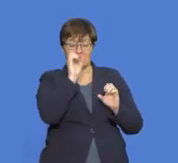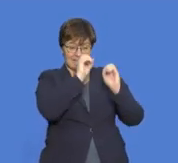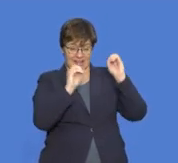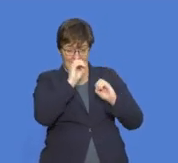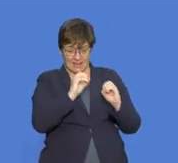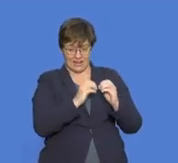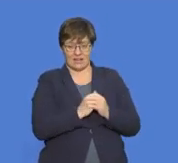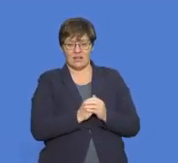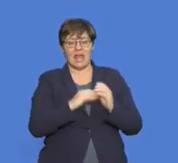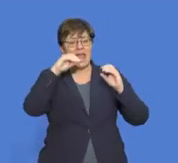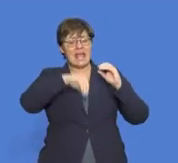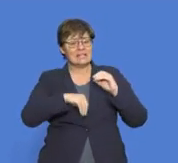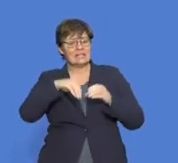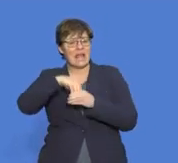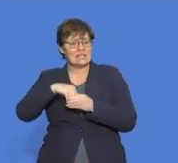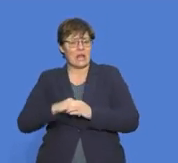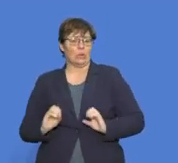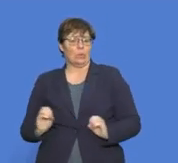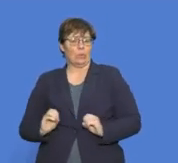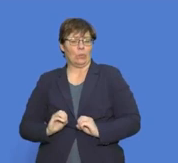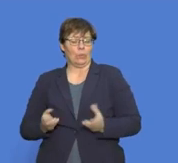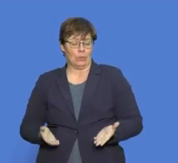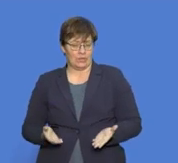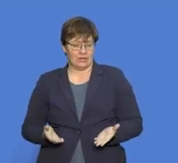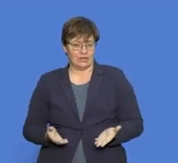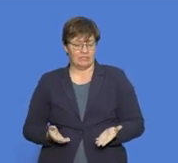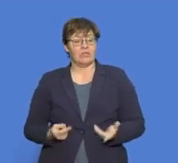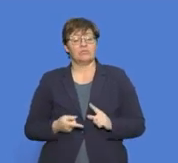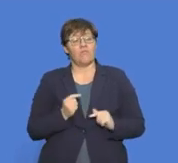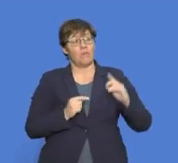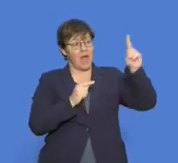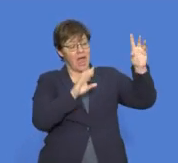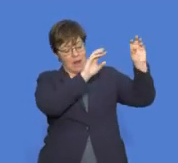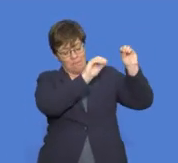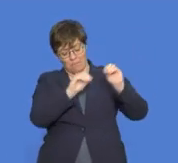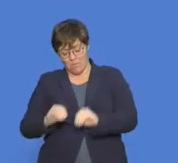and nothing inside the cell. So we end up with a big